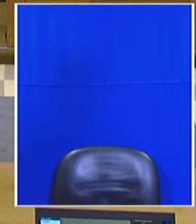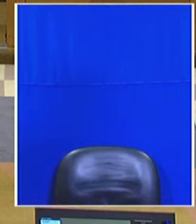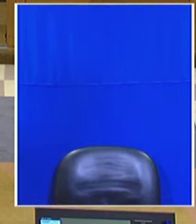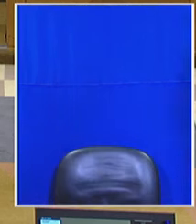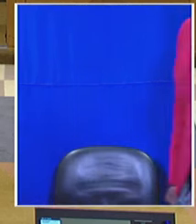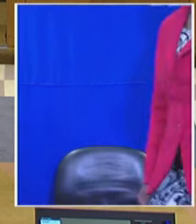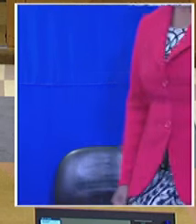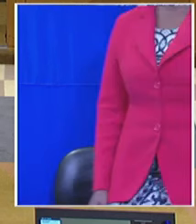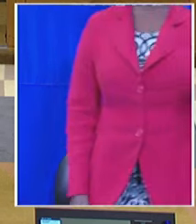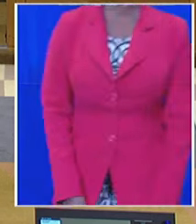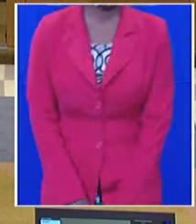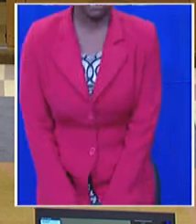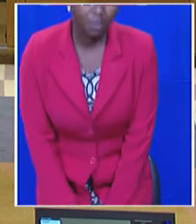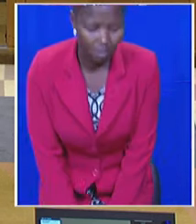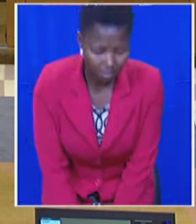NFP.